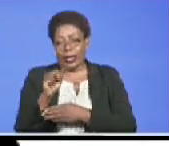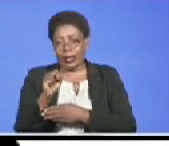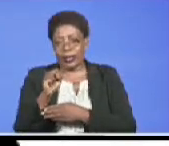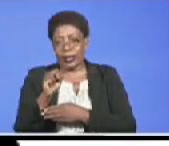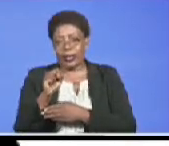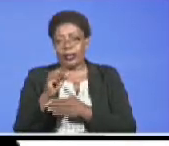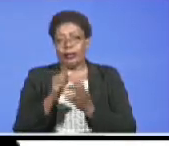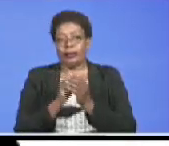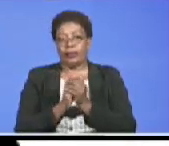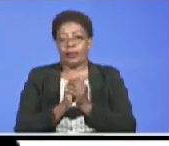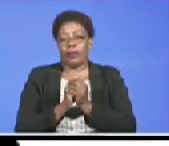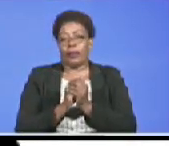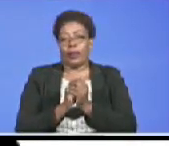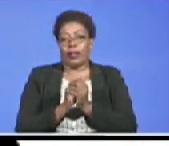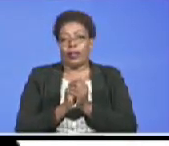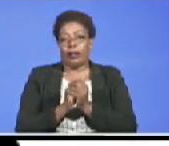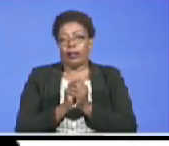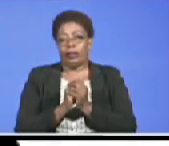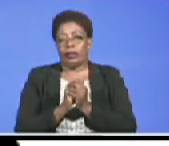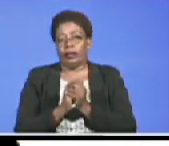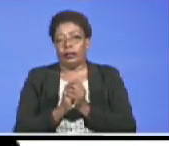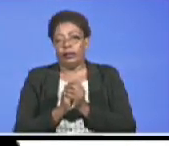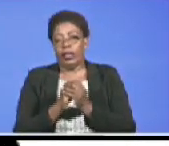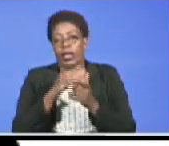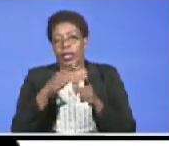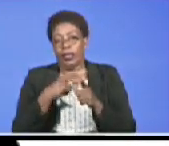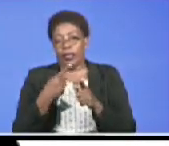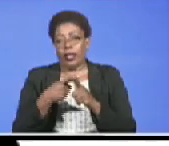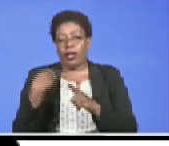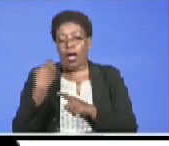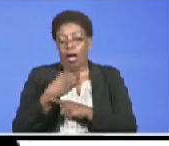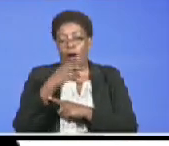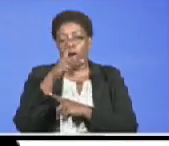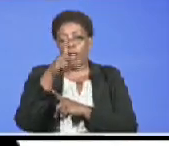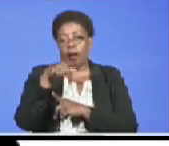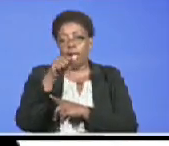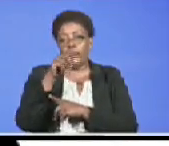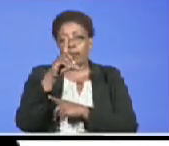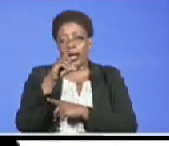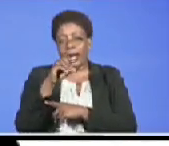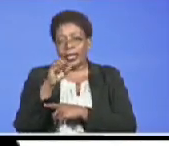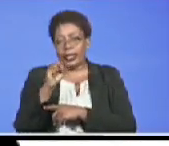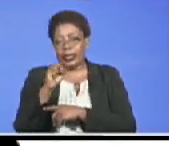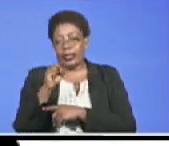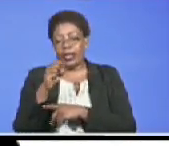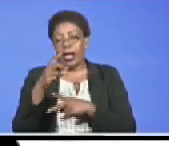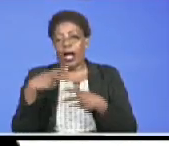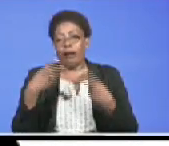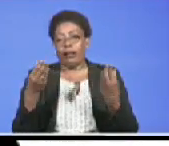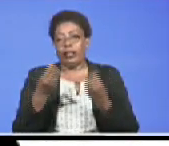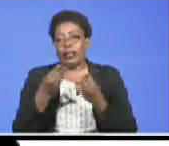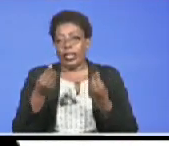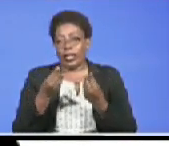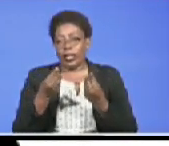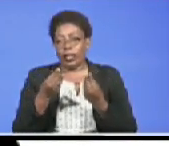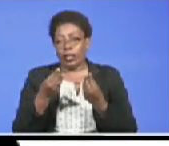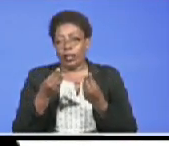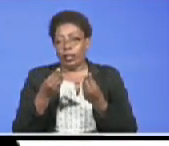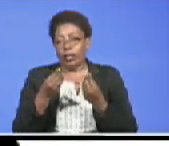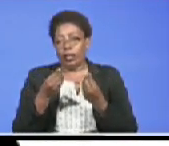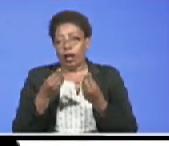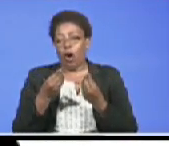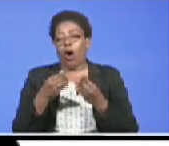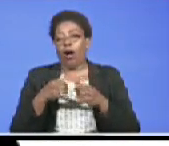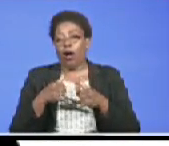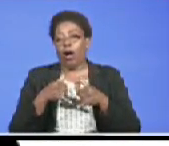a negatively charged strip. And then our pads, the Women's Haven, is featuring the Nobel Prize winning product